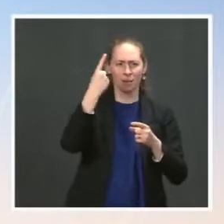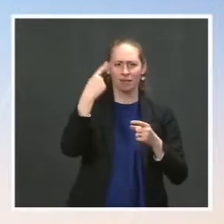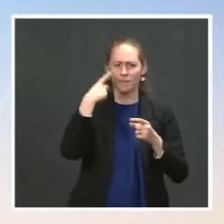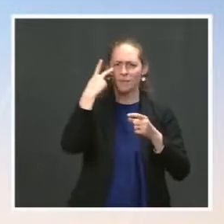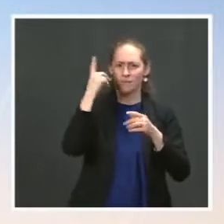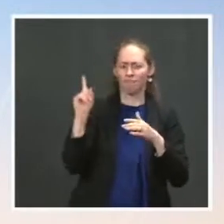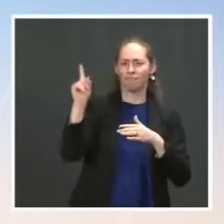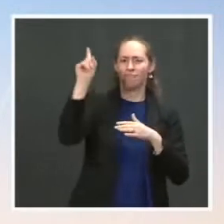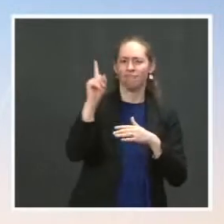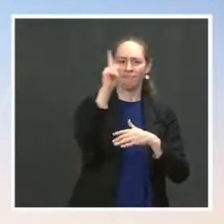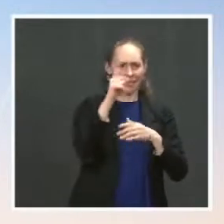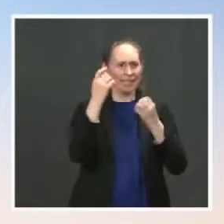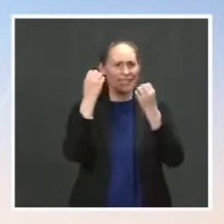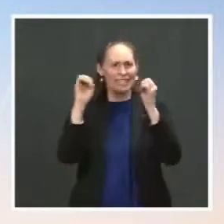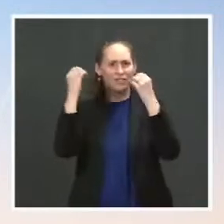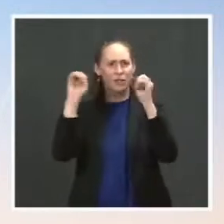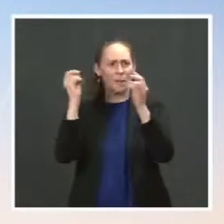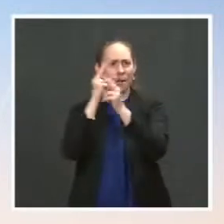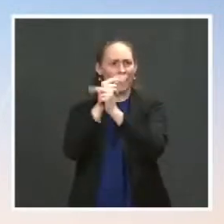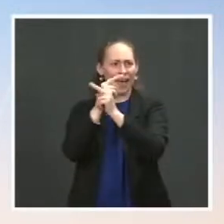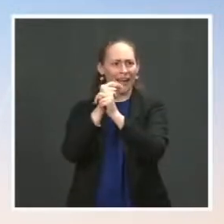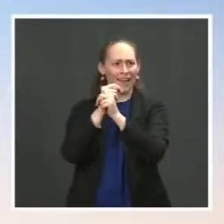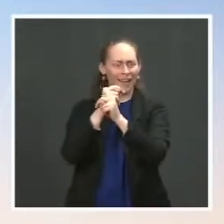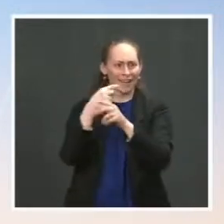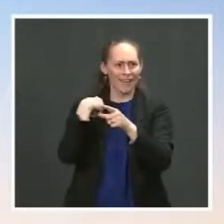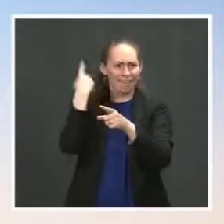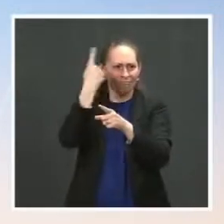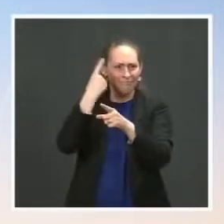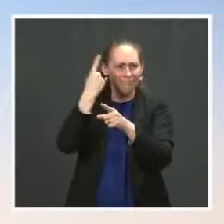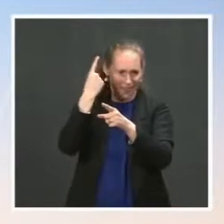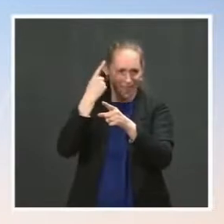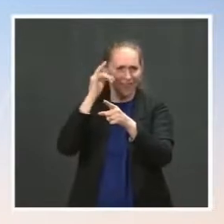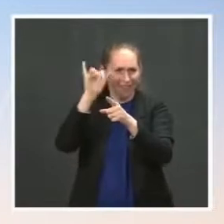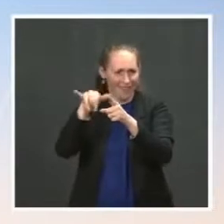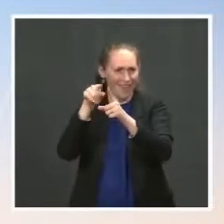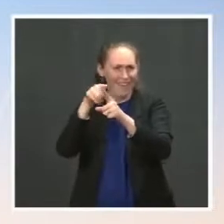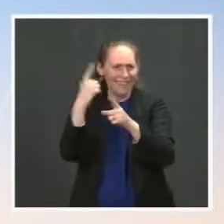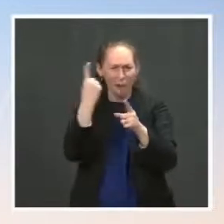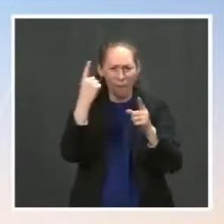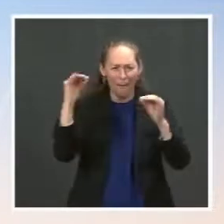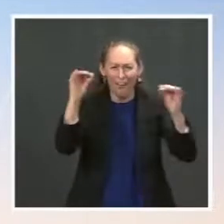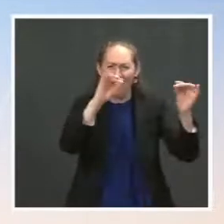I'm counting on you all to treat That's him right. well. The indoctrination we agreed upon. Okay. Thank you so much. Thank you for